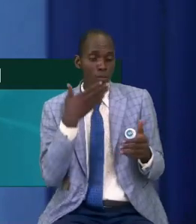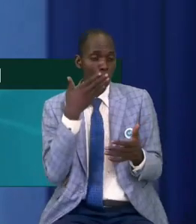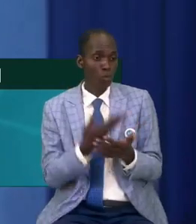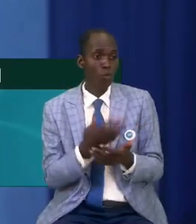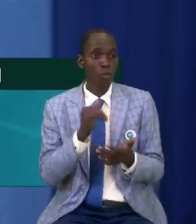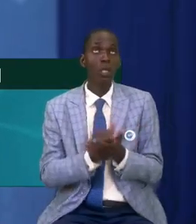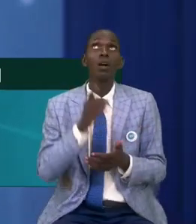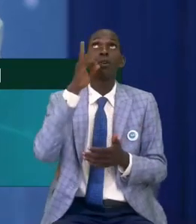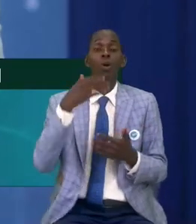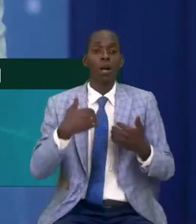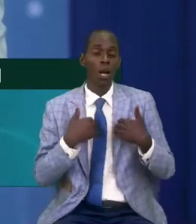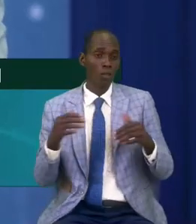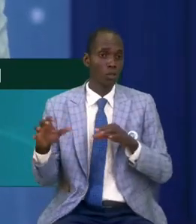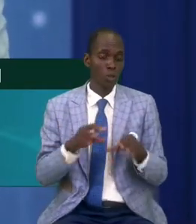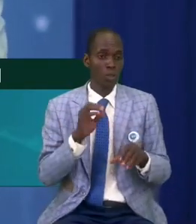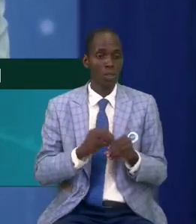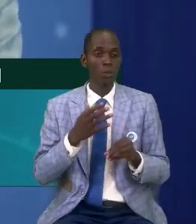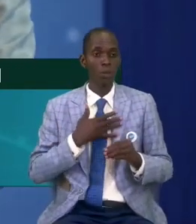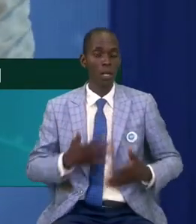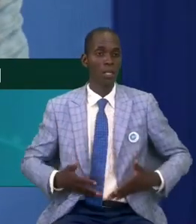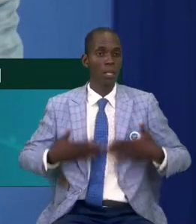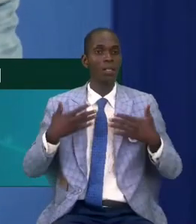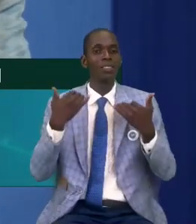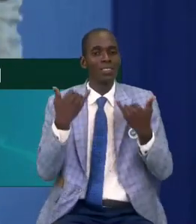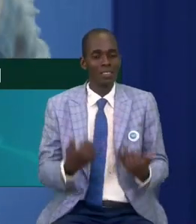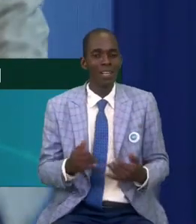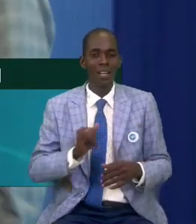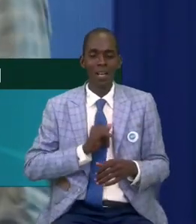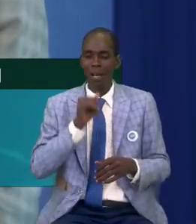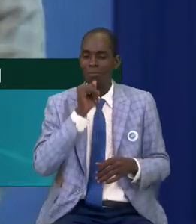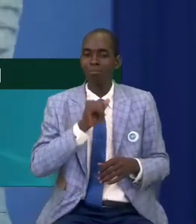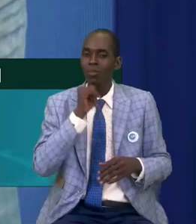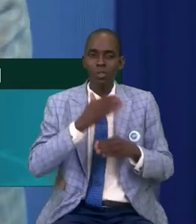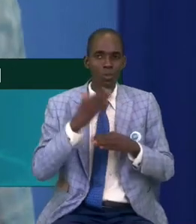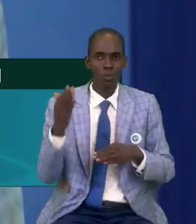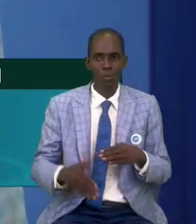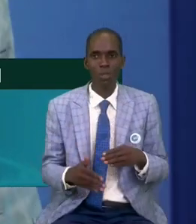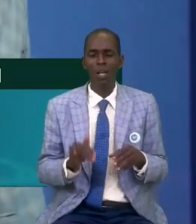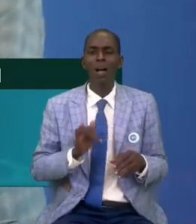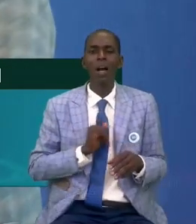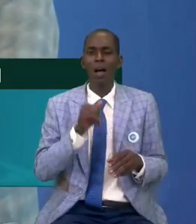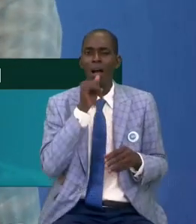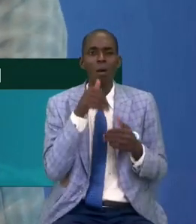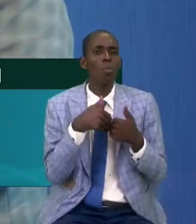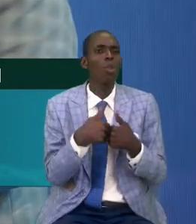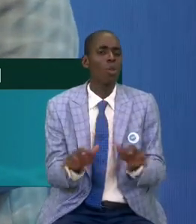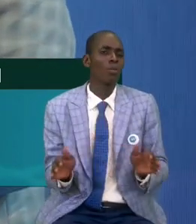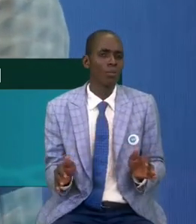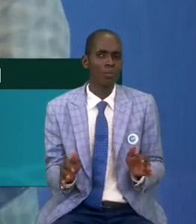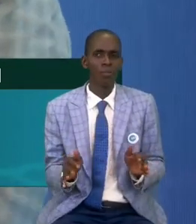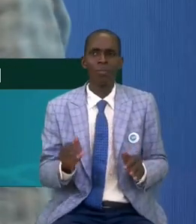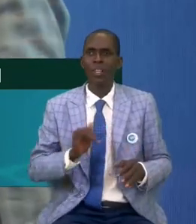It says, I am lost. It says, I'm blown to pieces. It says, there is